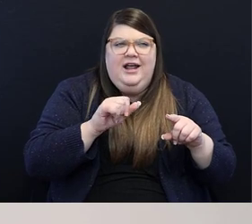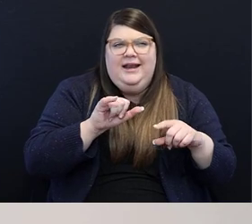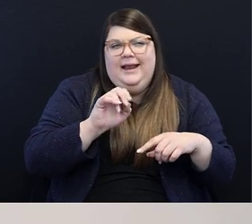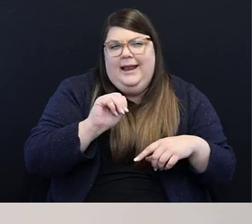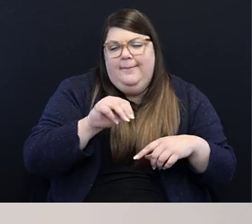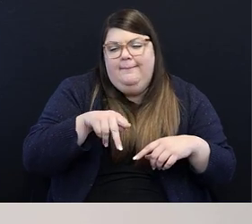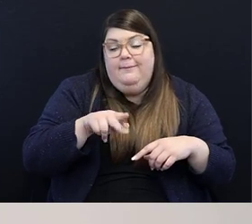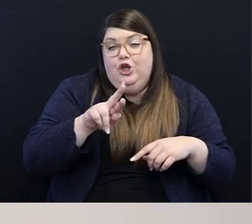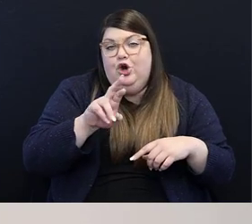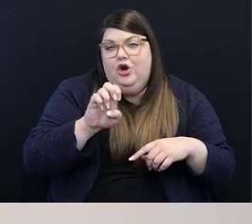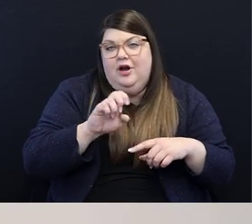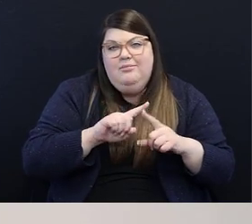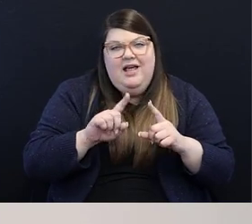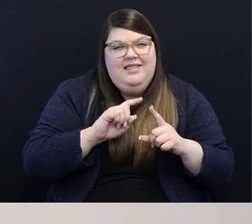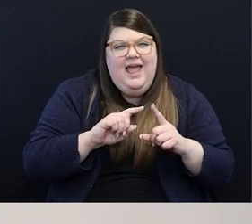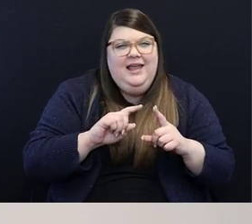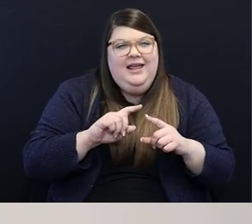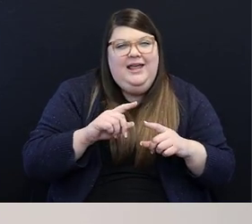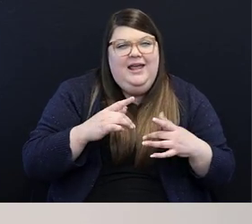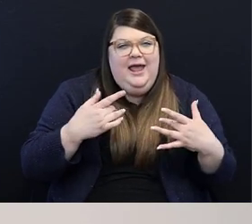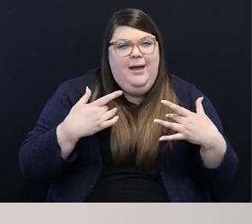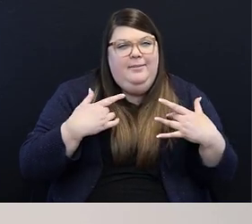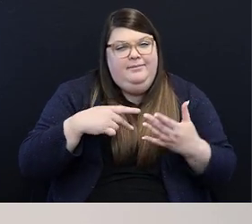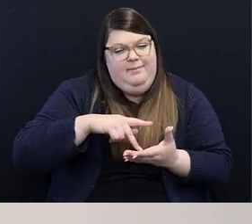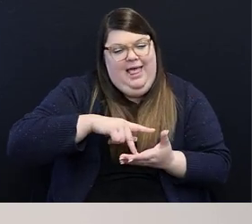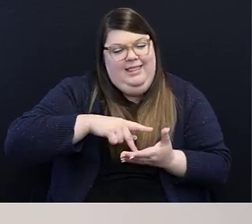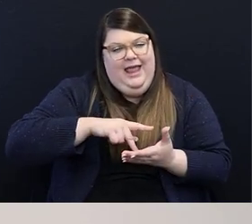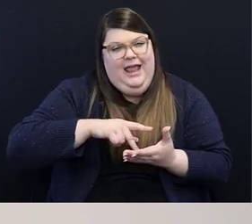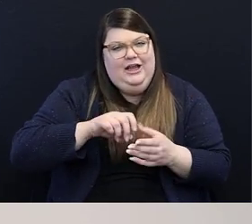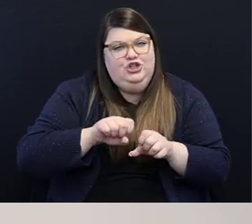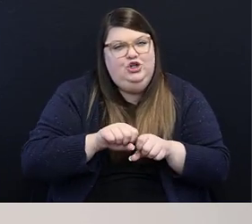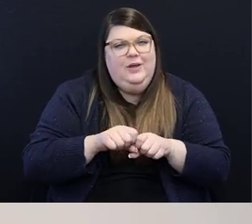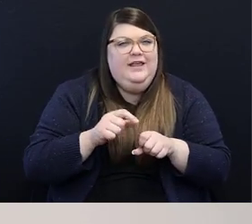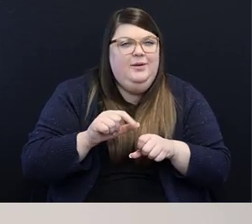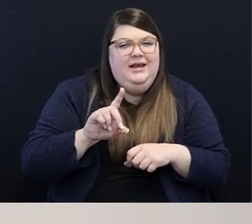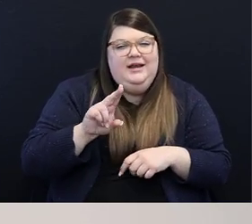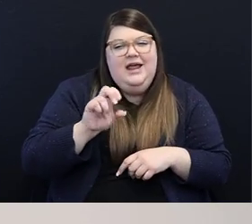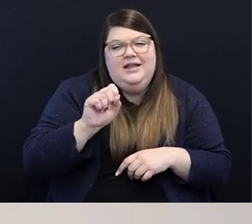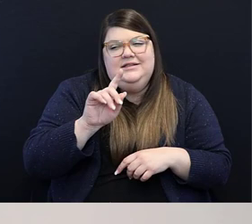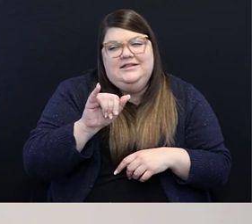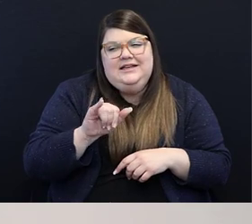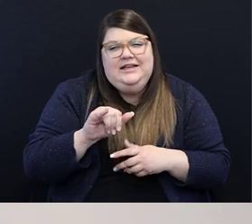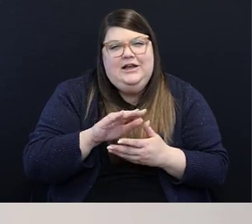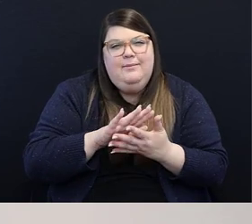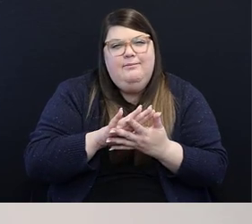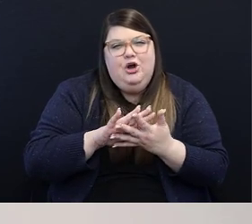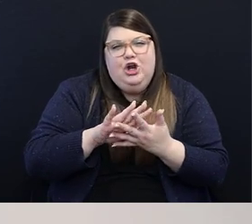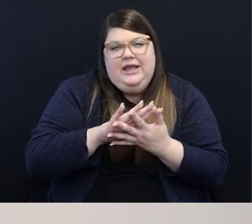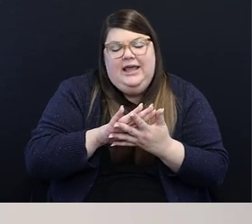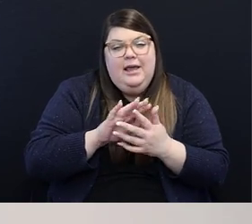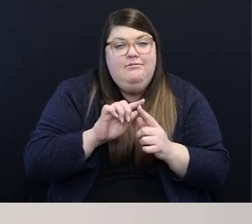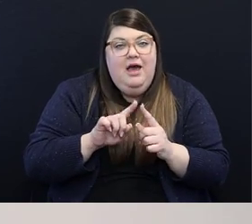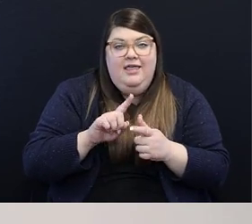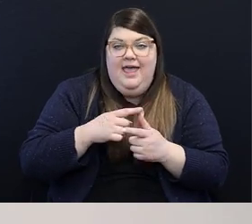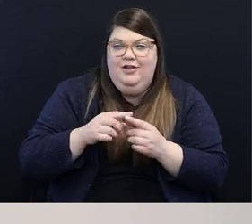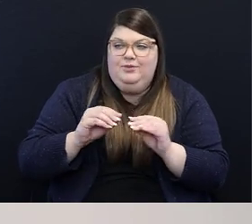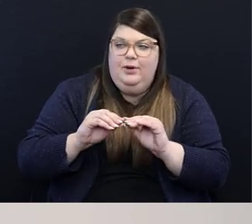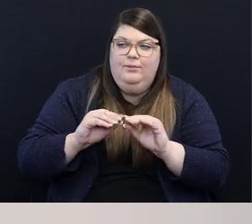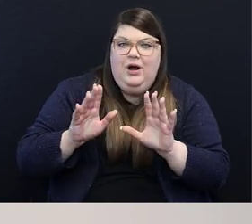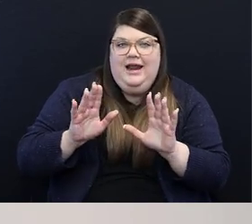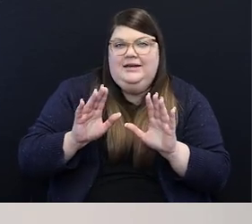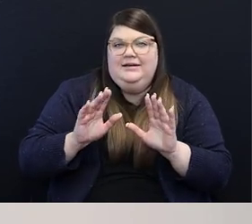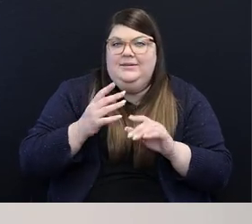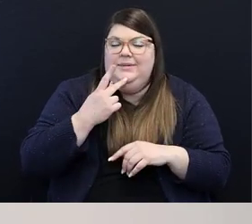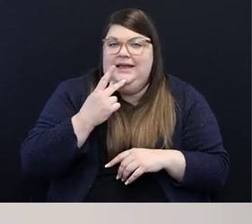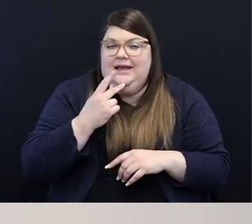the ballet shoe pink that's like a little bit dusty, a little bit murky, but then there's like these brighter examples of pink, and then